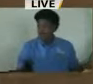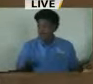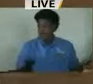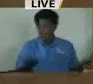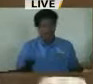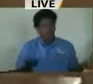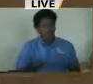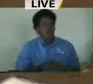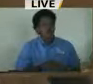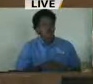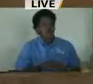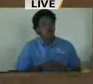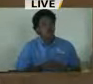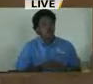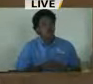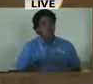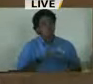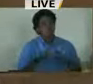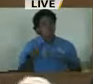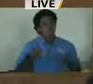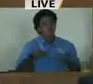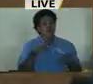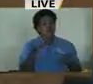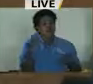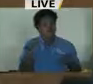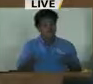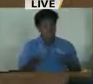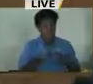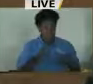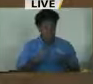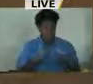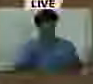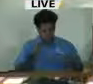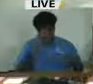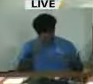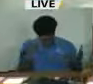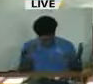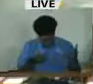it. But we are bringing this here today, Madam Speaker. Thank you.